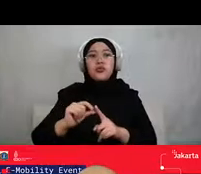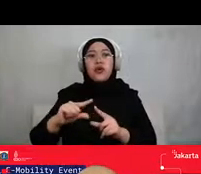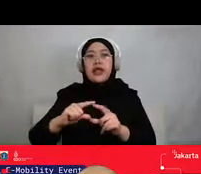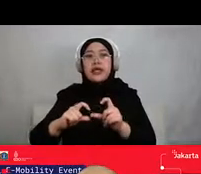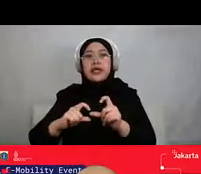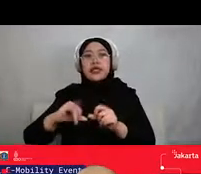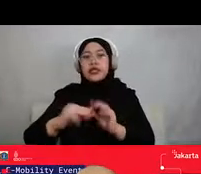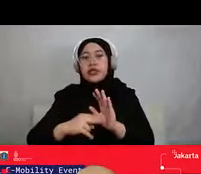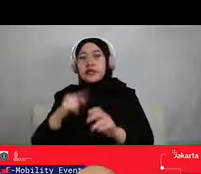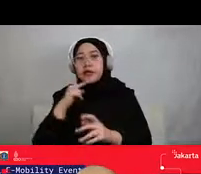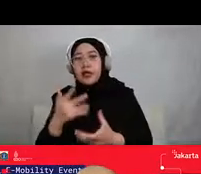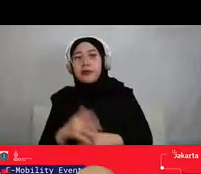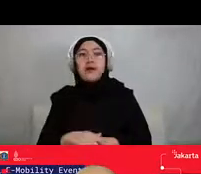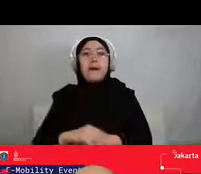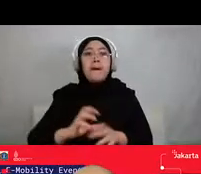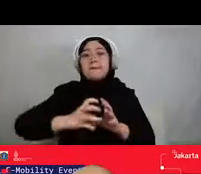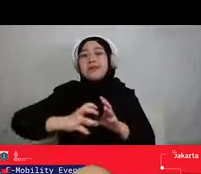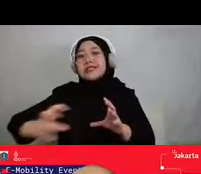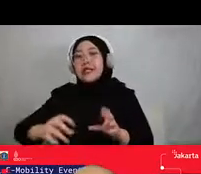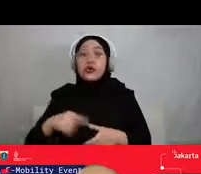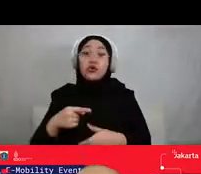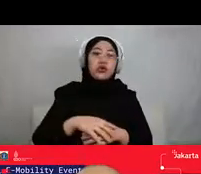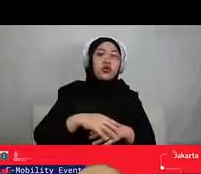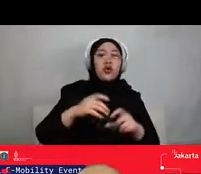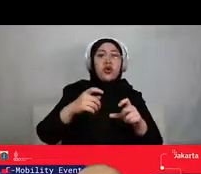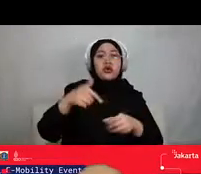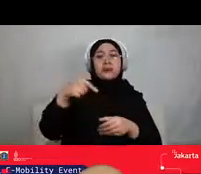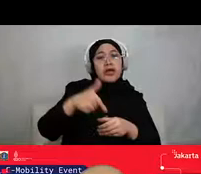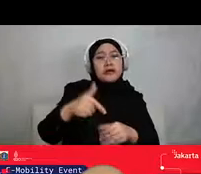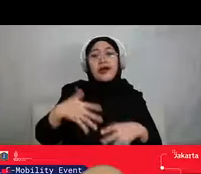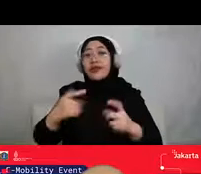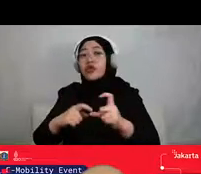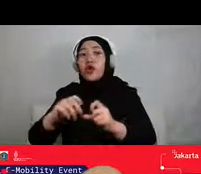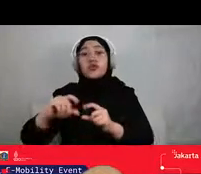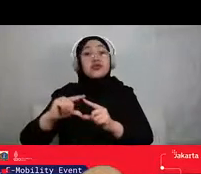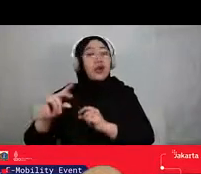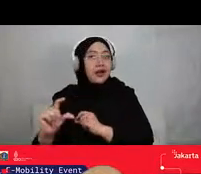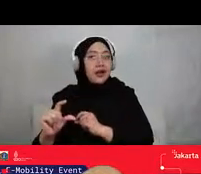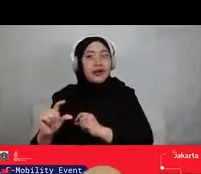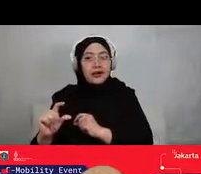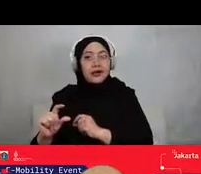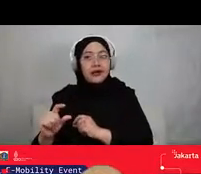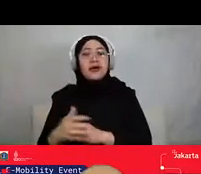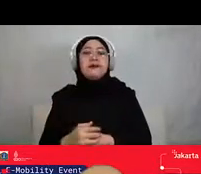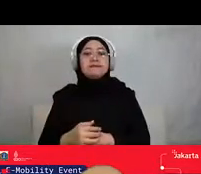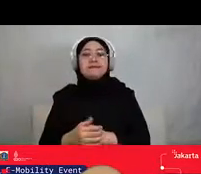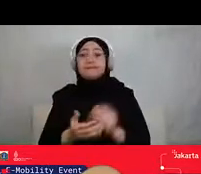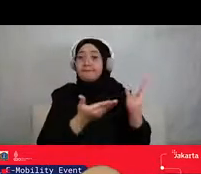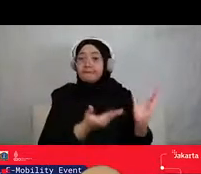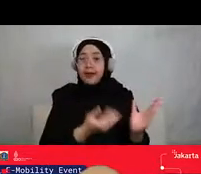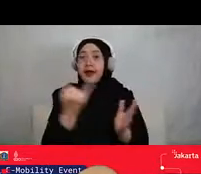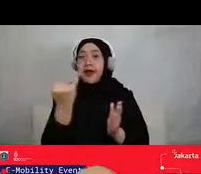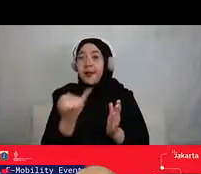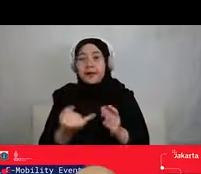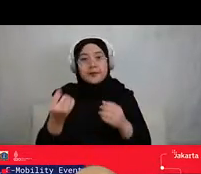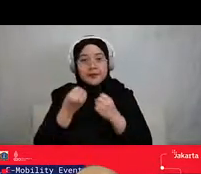extended range electric vehicles, and post that it is all electric motor. Then in terms of fuel, we